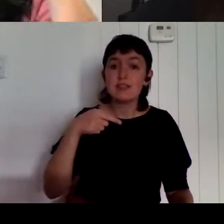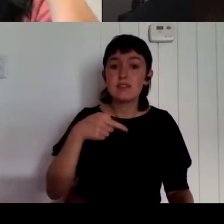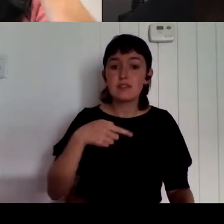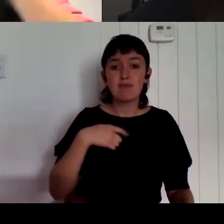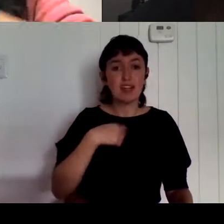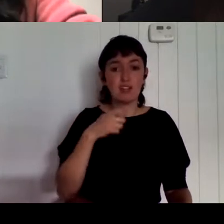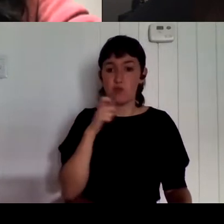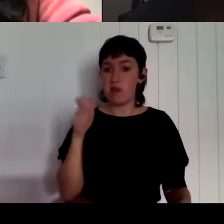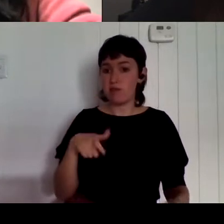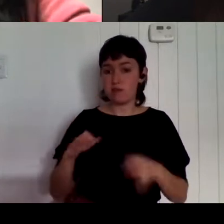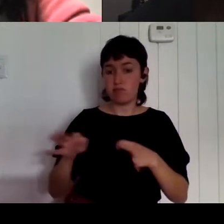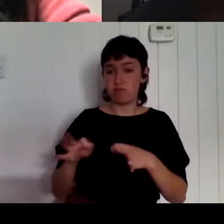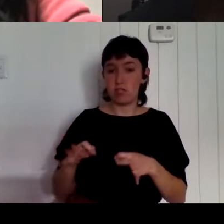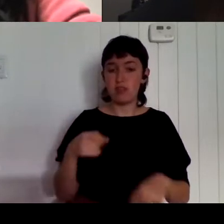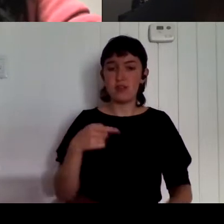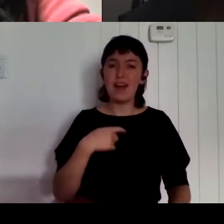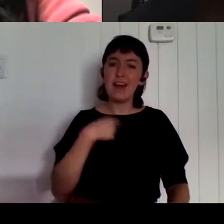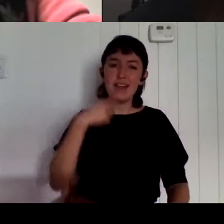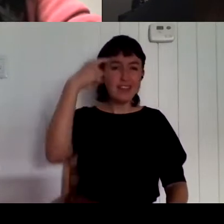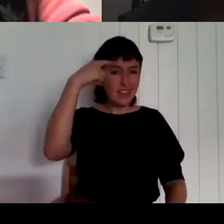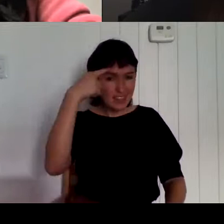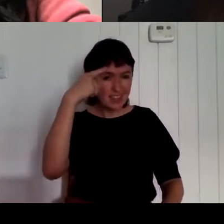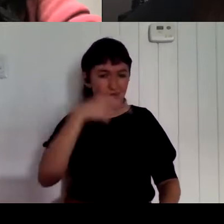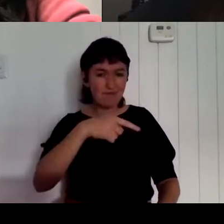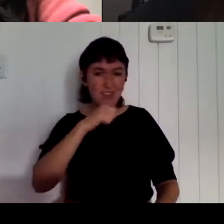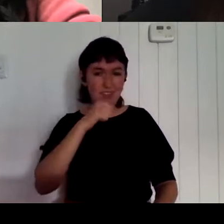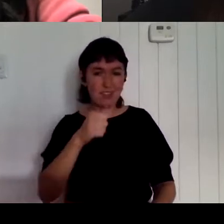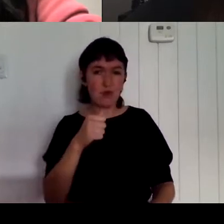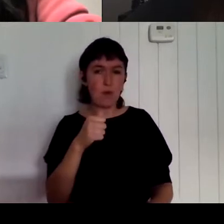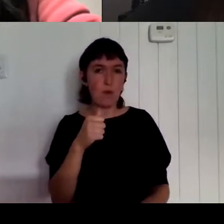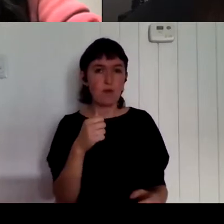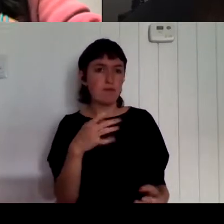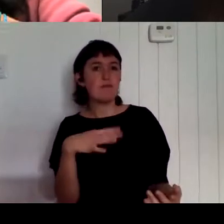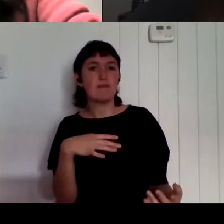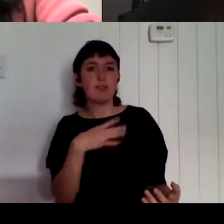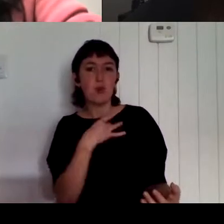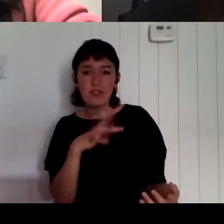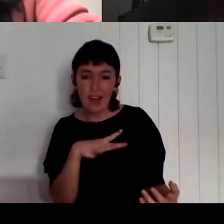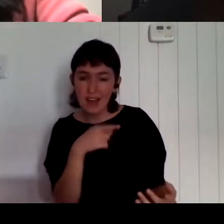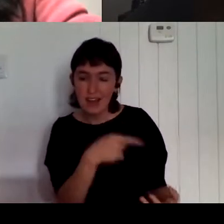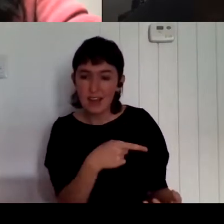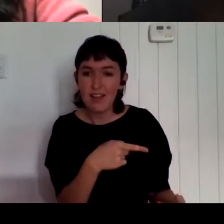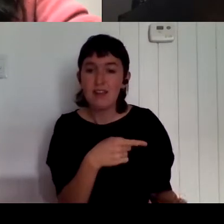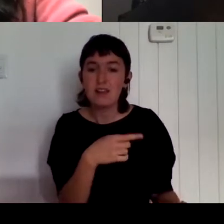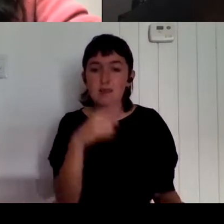and cringe. But I don't know if what they're feeling is what we would conceptualize as pain.